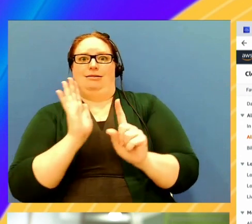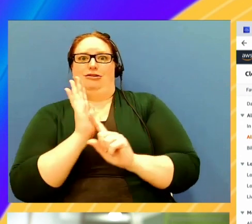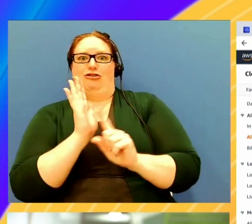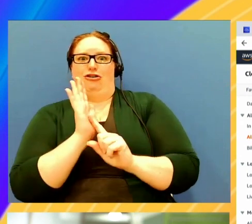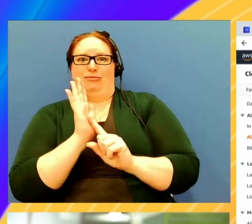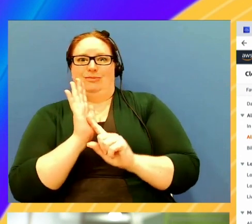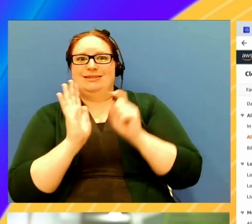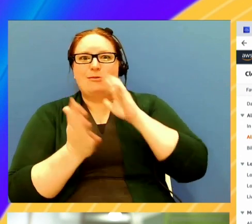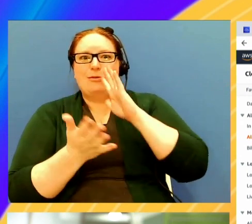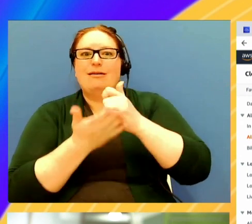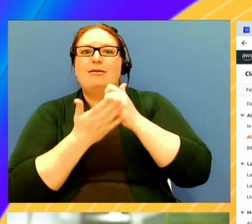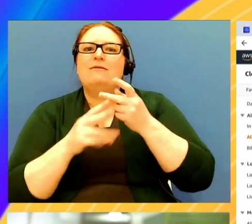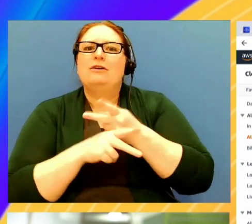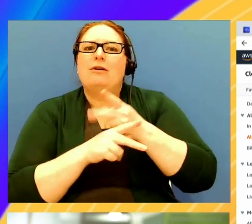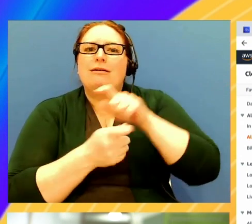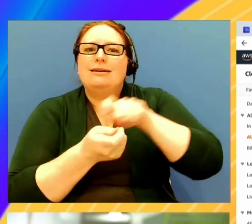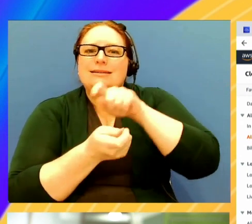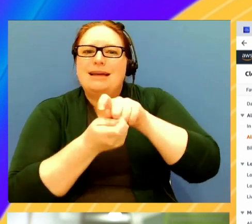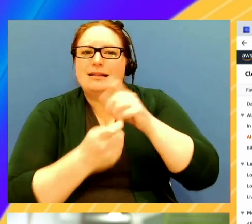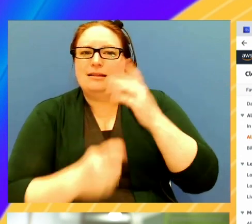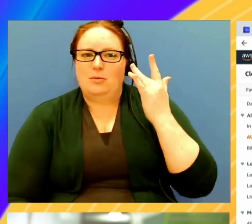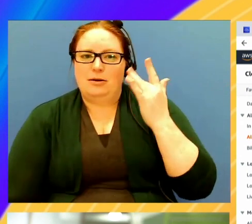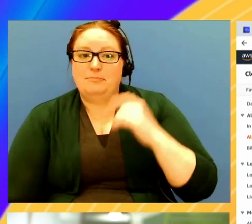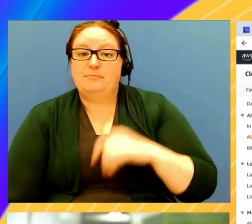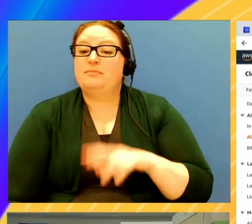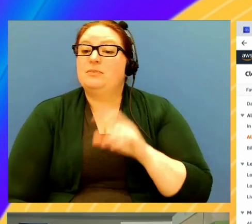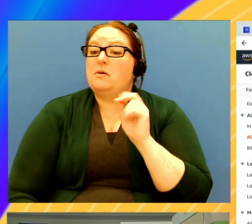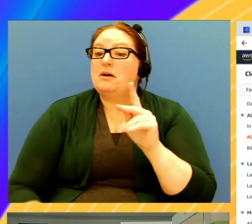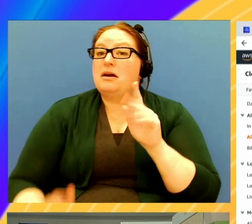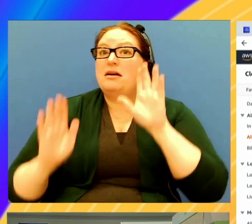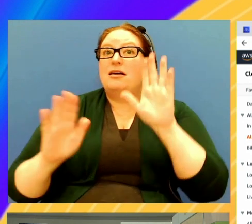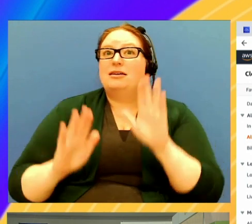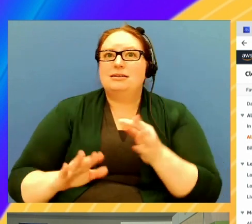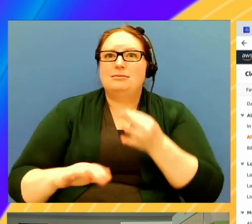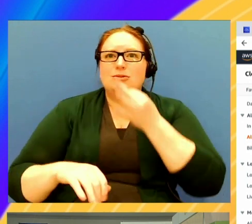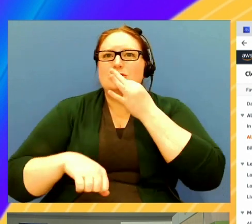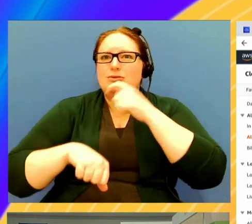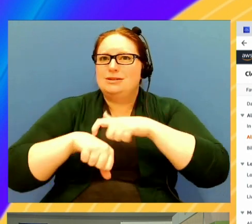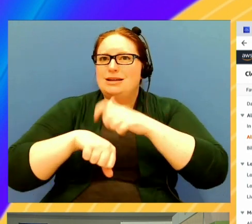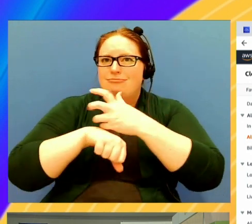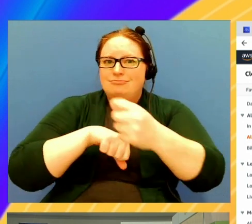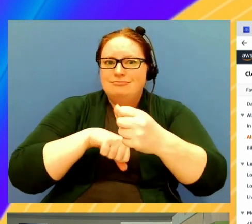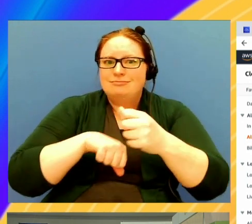exactly why. Why? Yeah. So awesome. We're getting close to end of time. Anything else you want